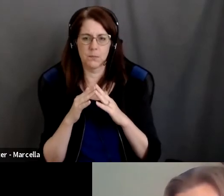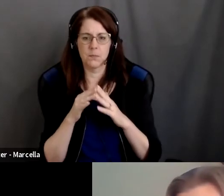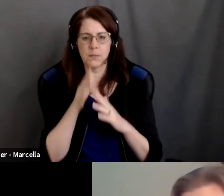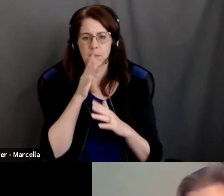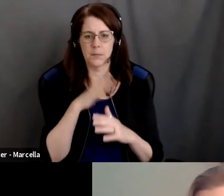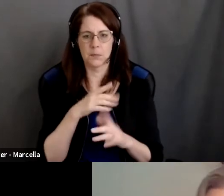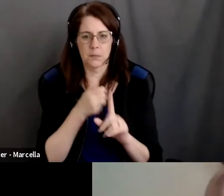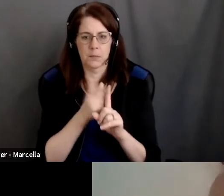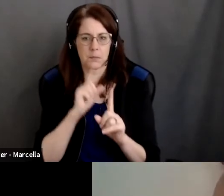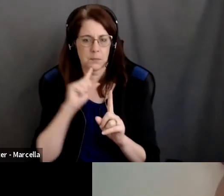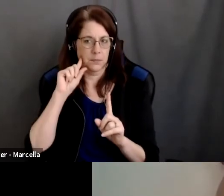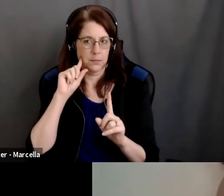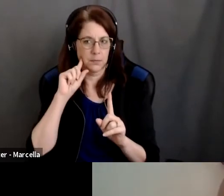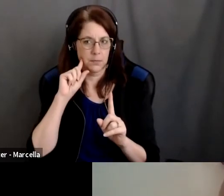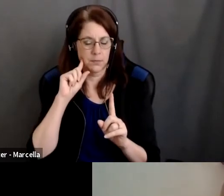was deaf